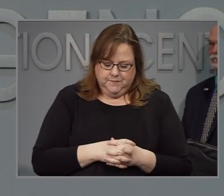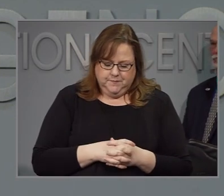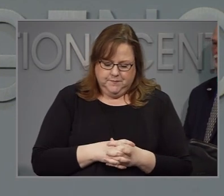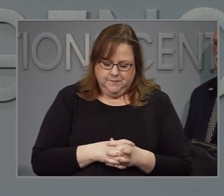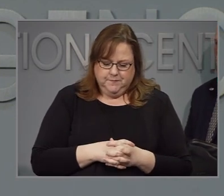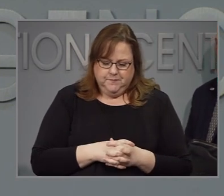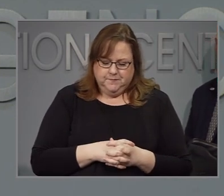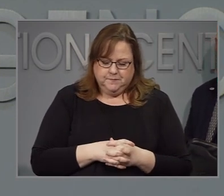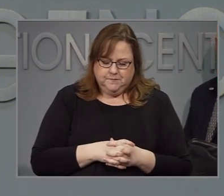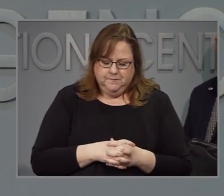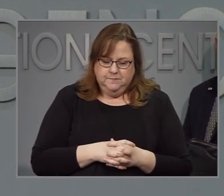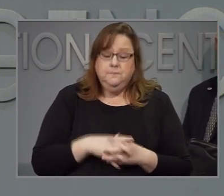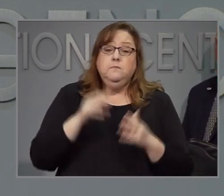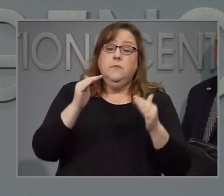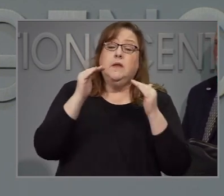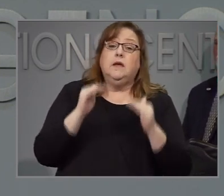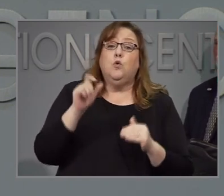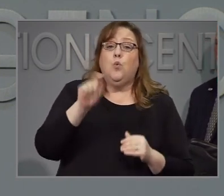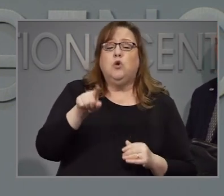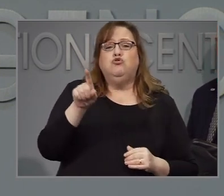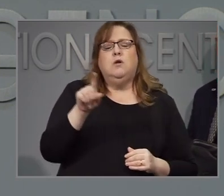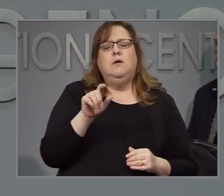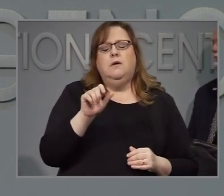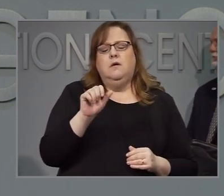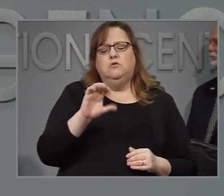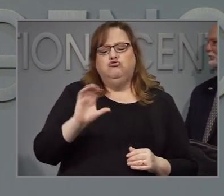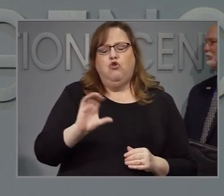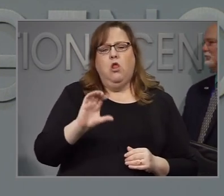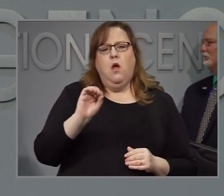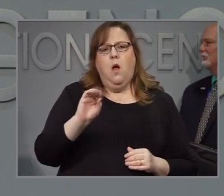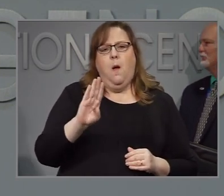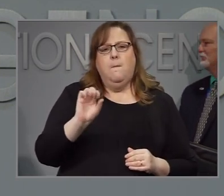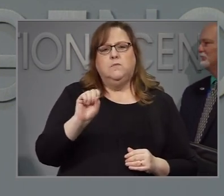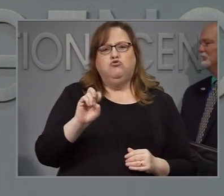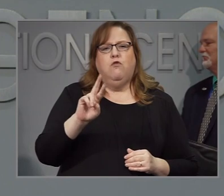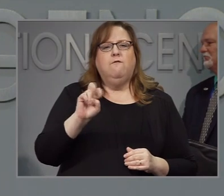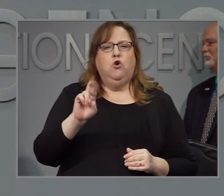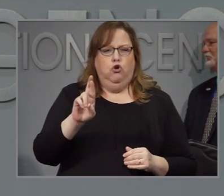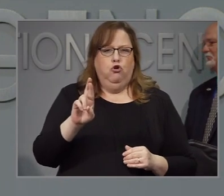Our next question is from Ames Alexander at the Charlotte Observer.